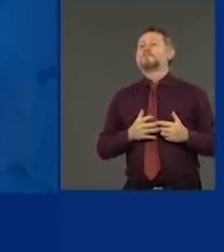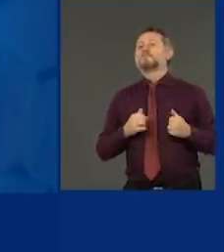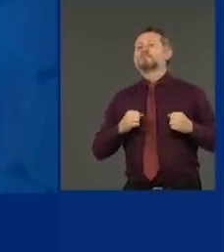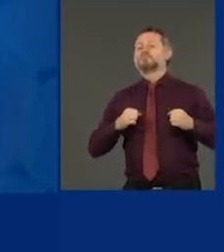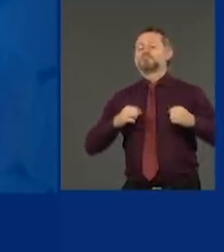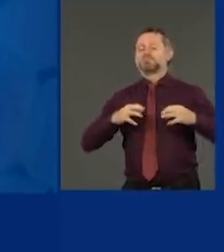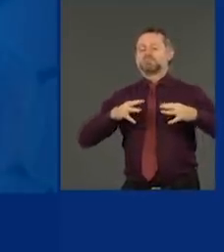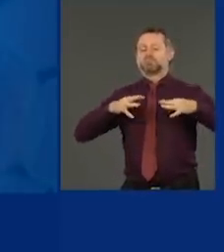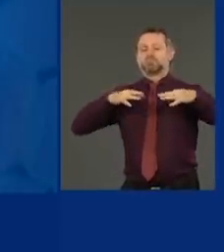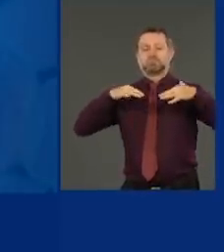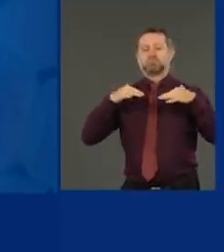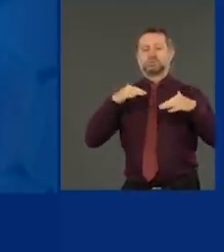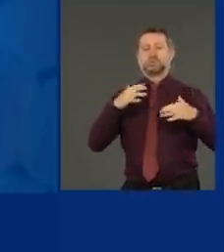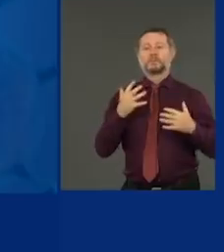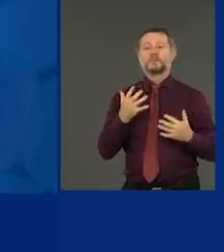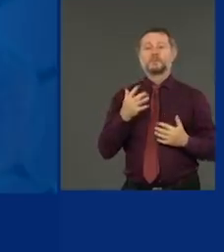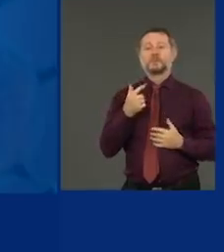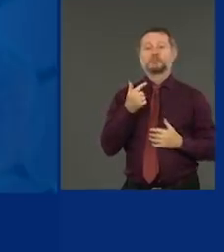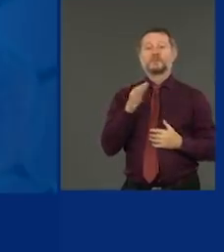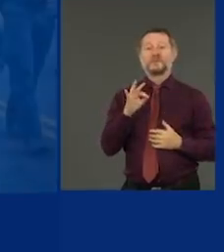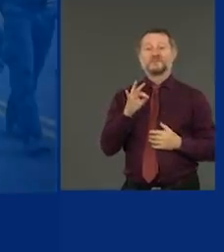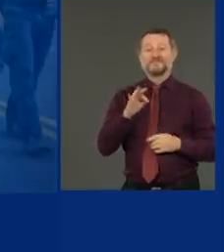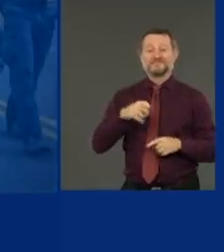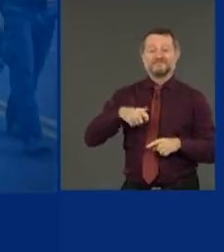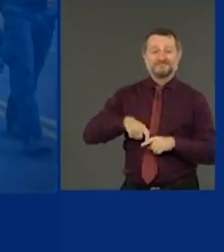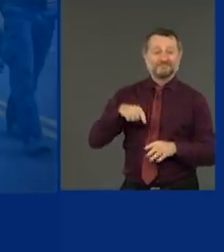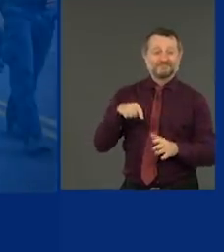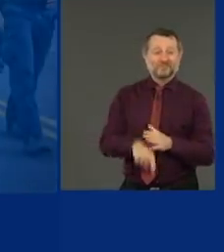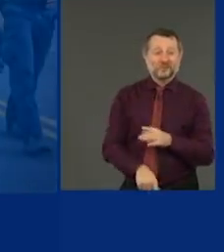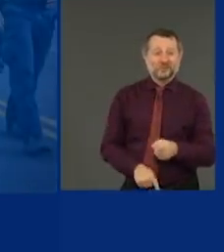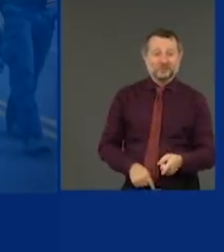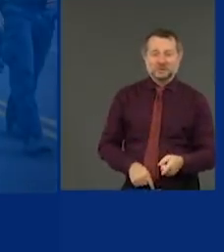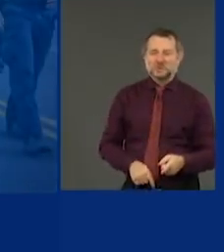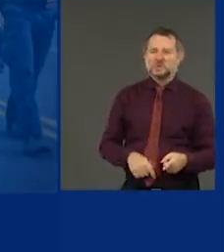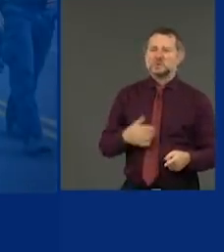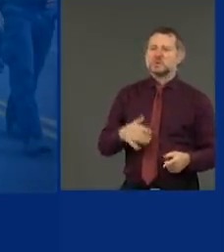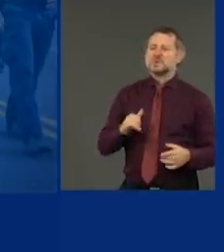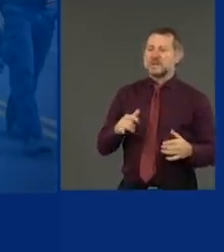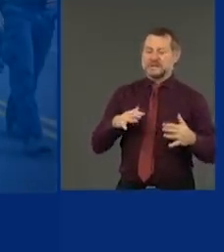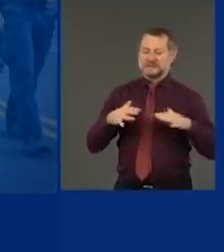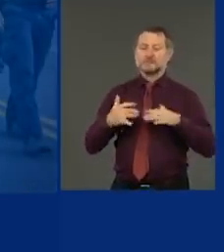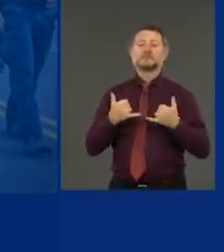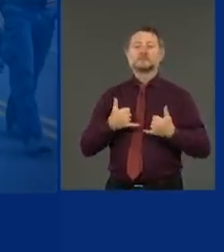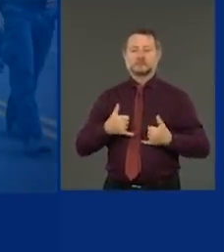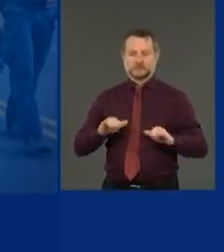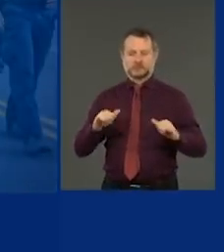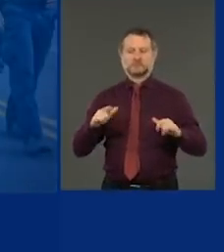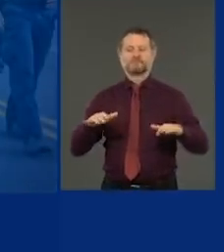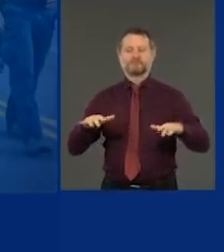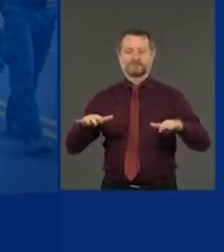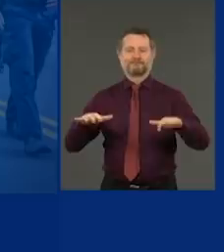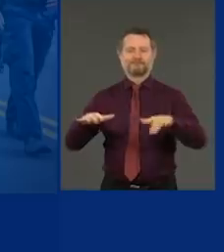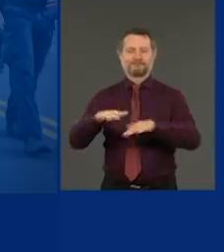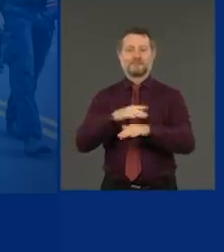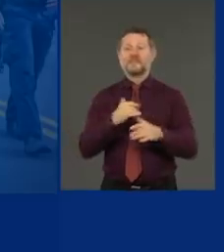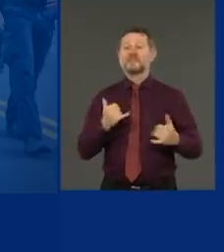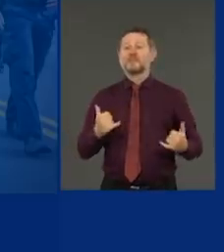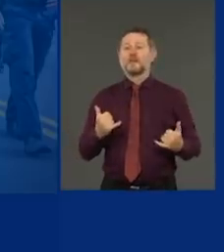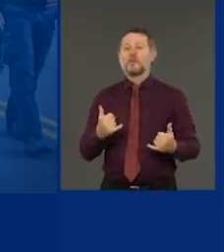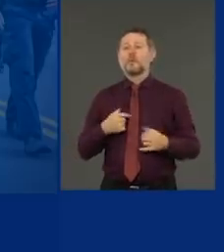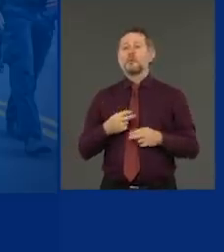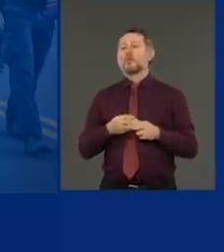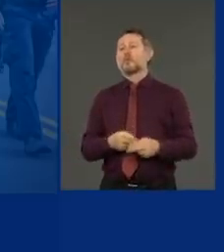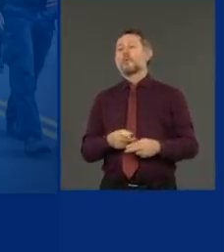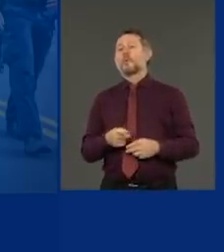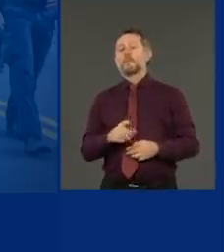George Floyd murder that are still ongoing today. And these are now, let's call them police